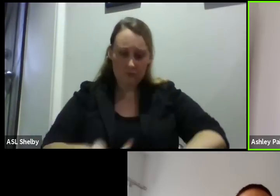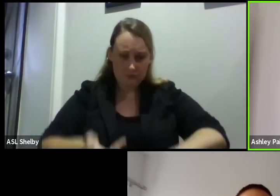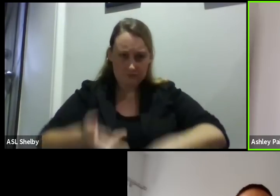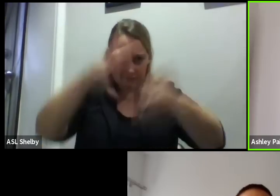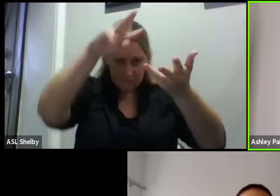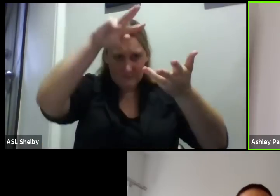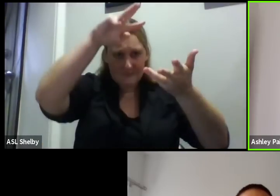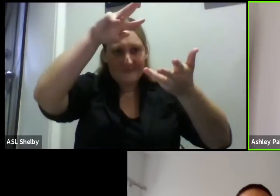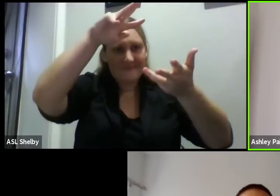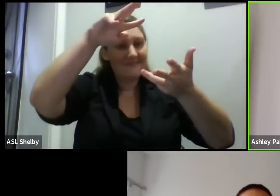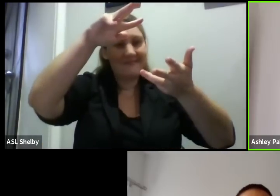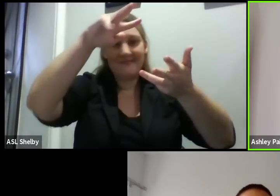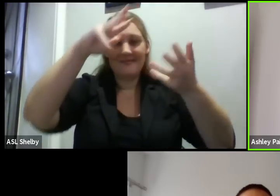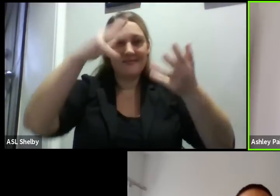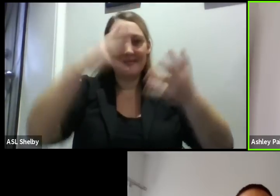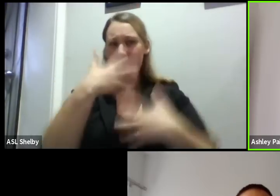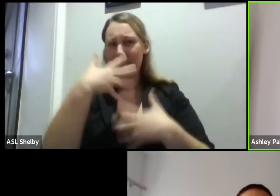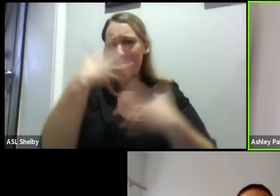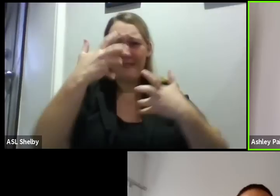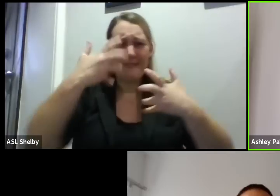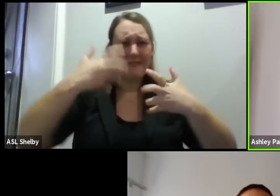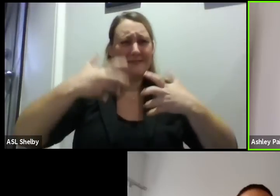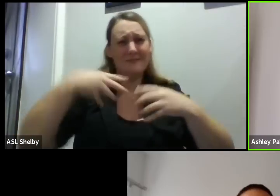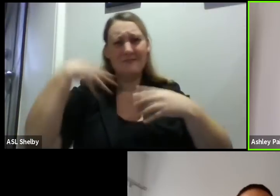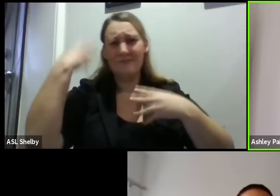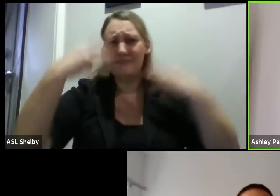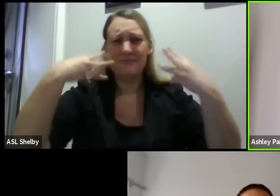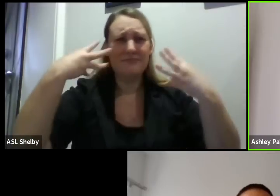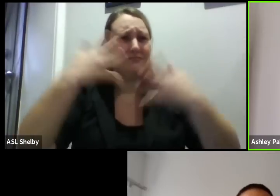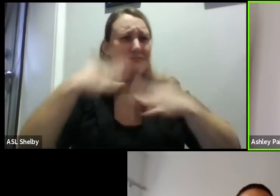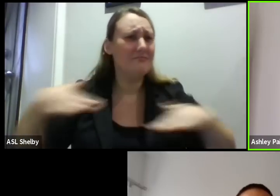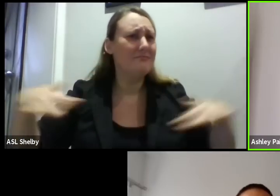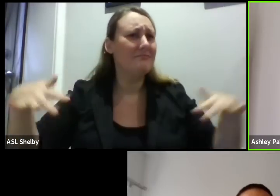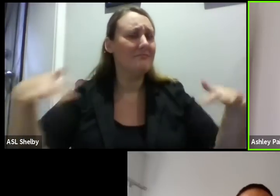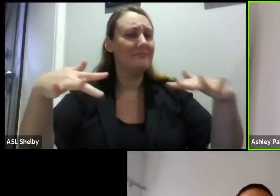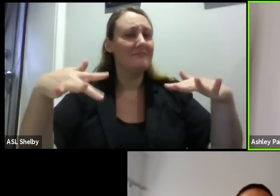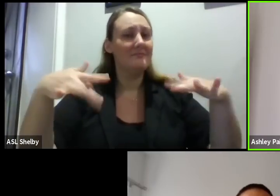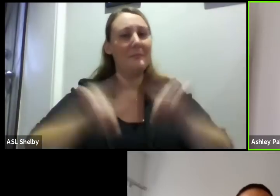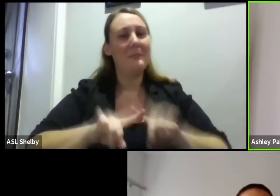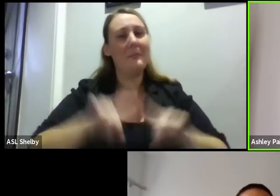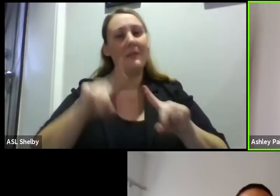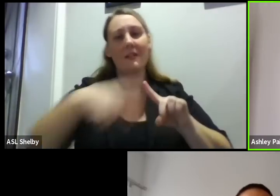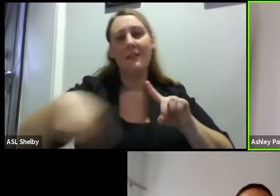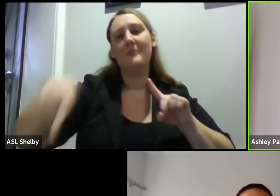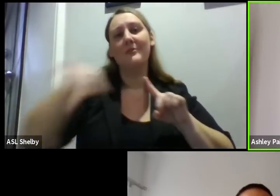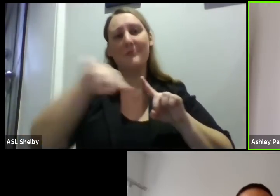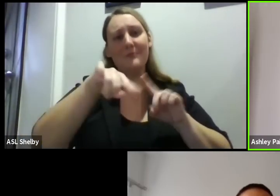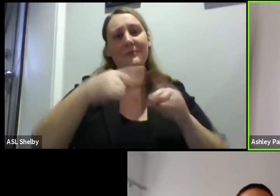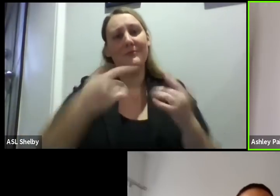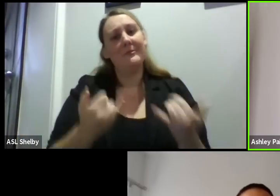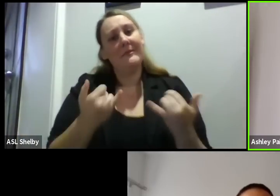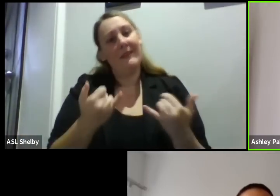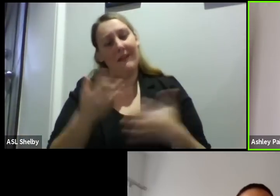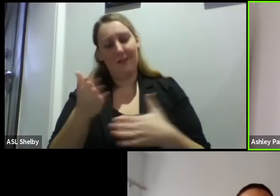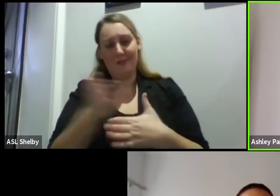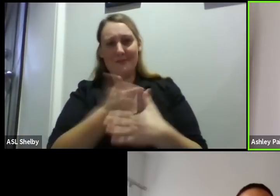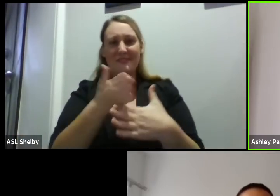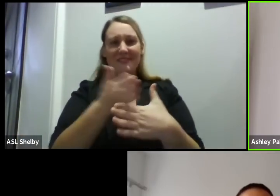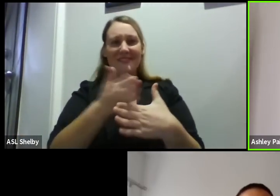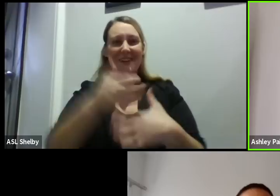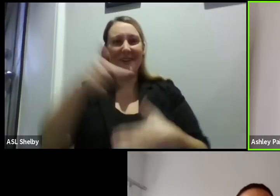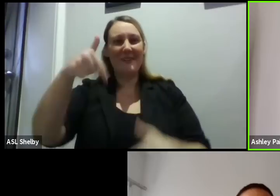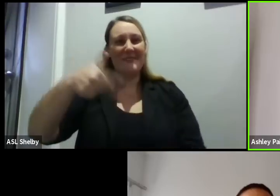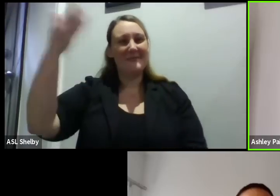But the fact that everyone chose to take the time to share this space in their place